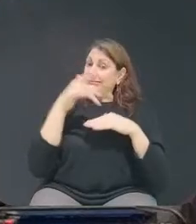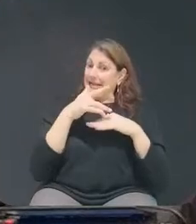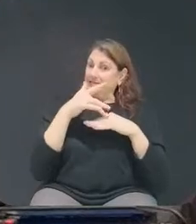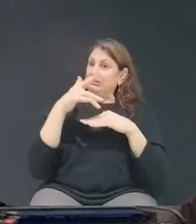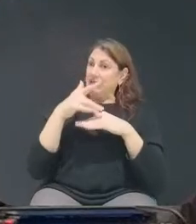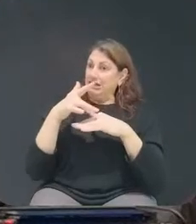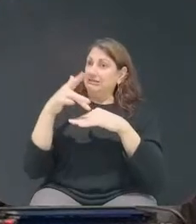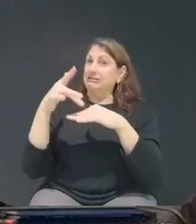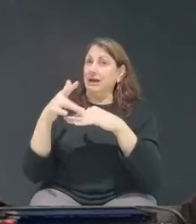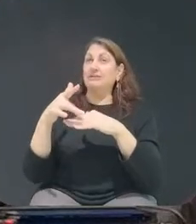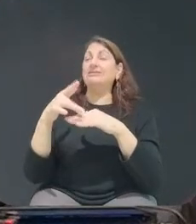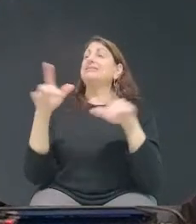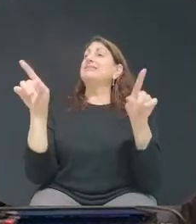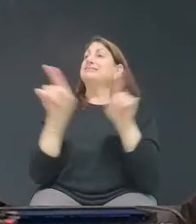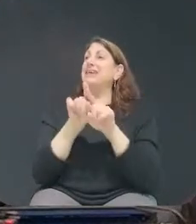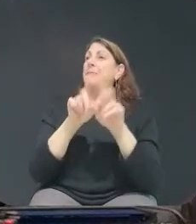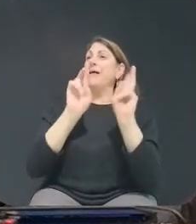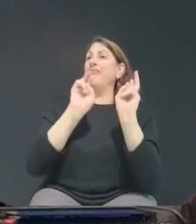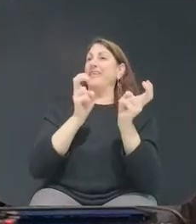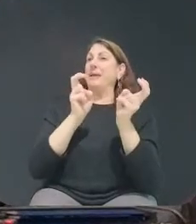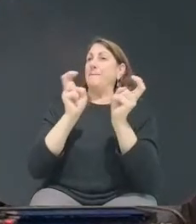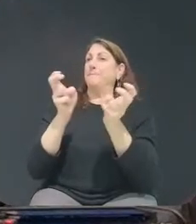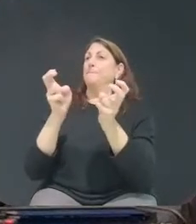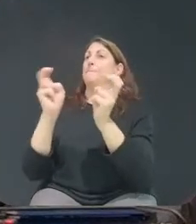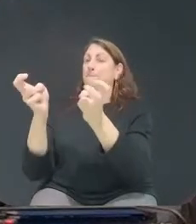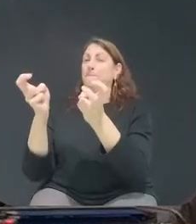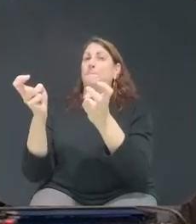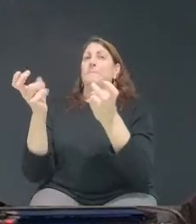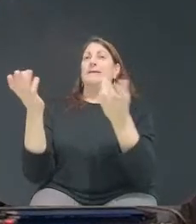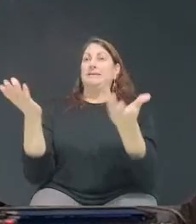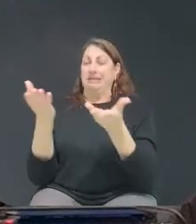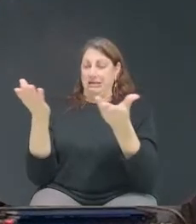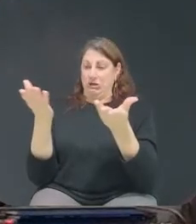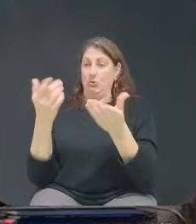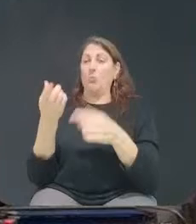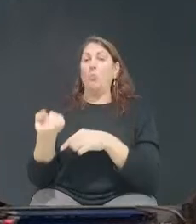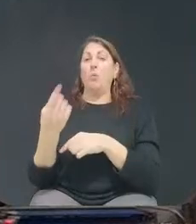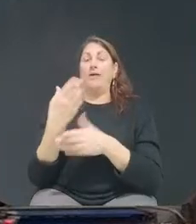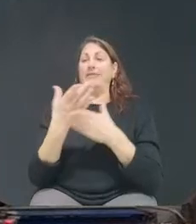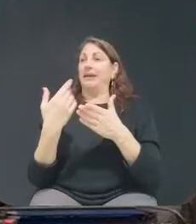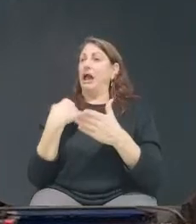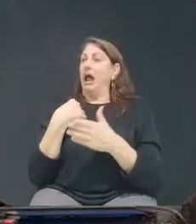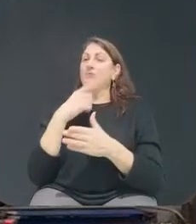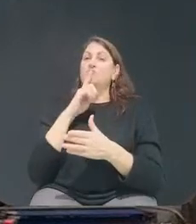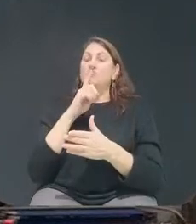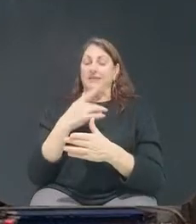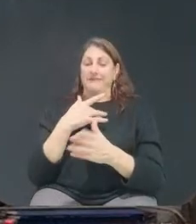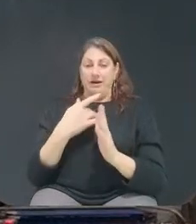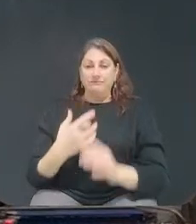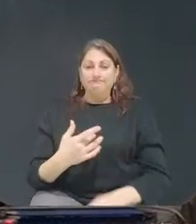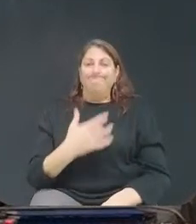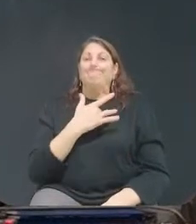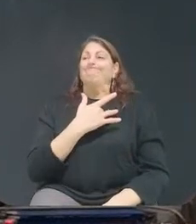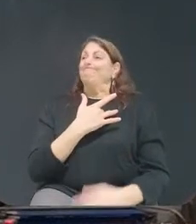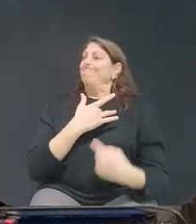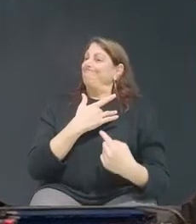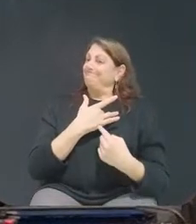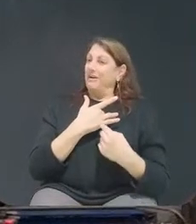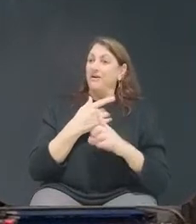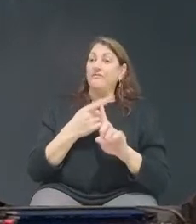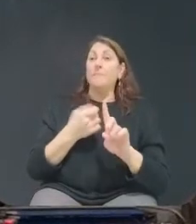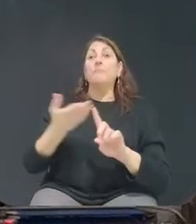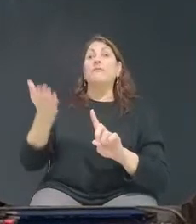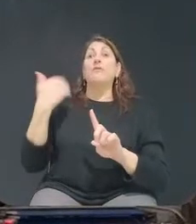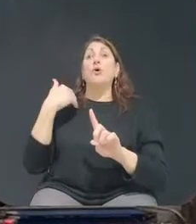themes throughout your archival dives. One of the ones that I remember standing out to me was the societal